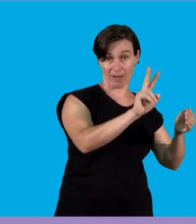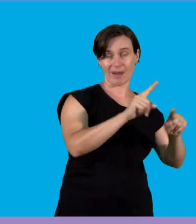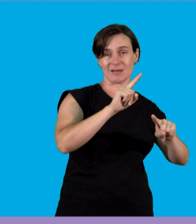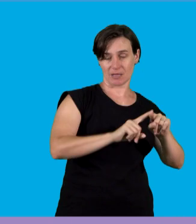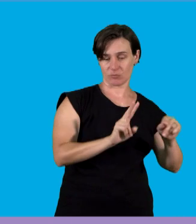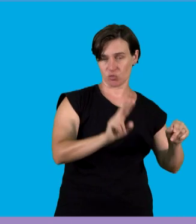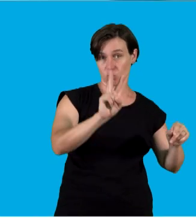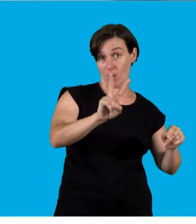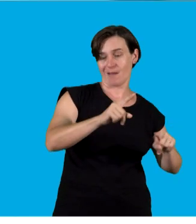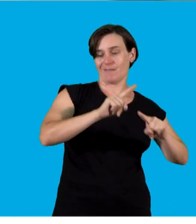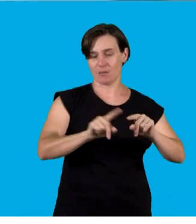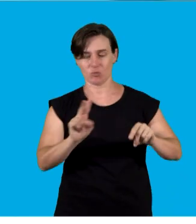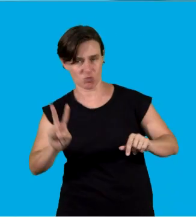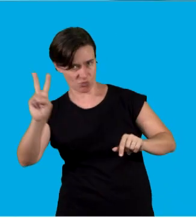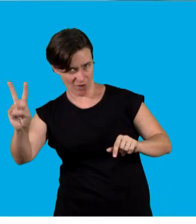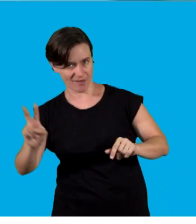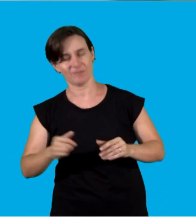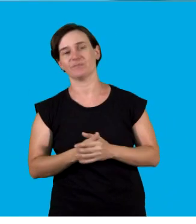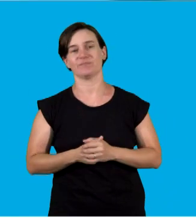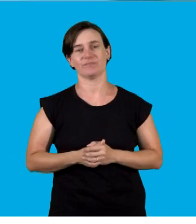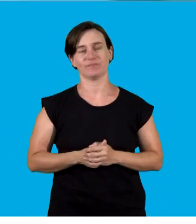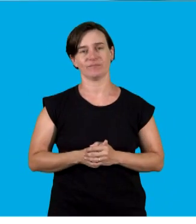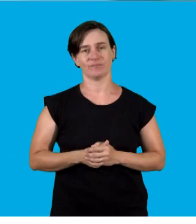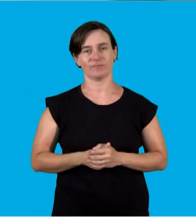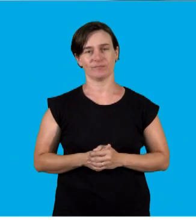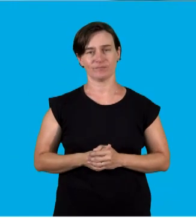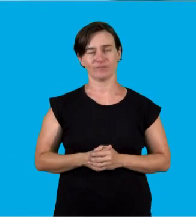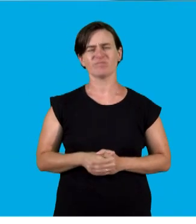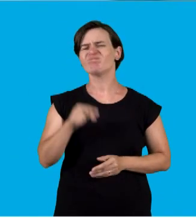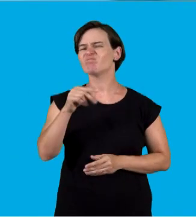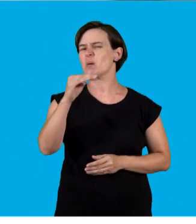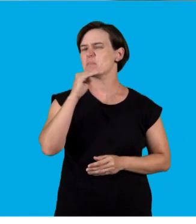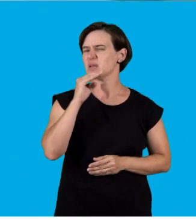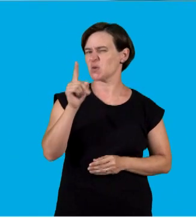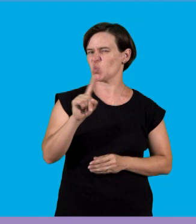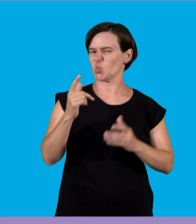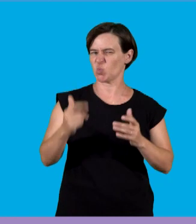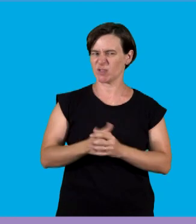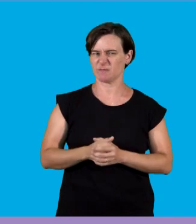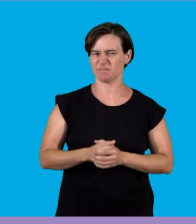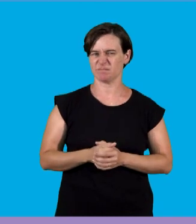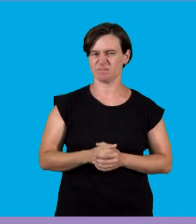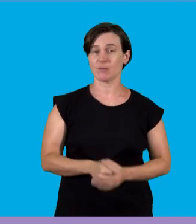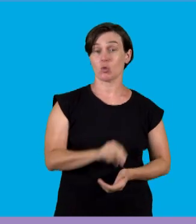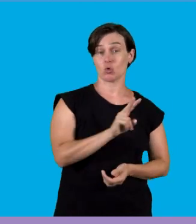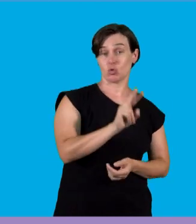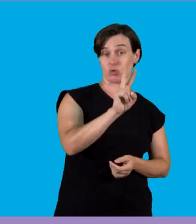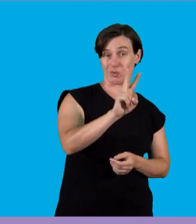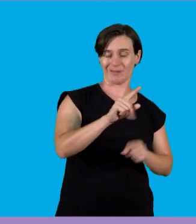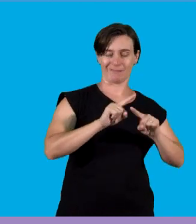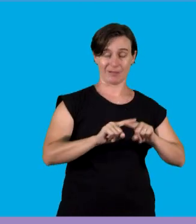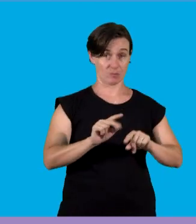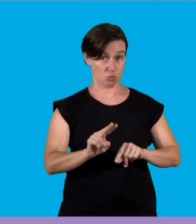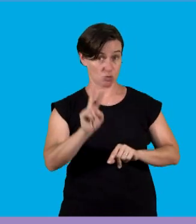multiplying is being multiplied by itself 2 times. So what does this mean? It means 2